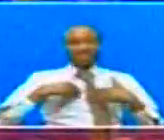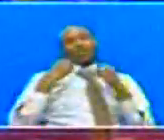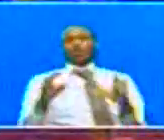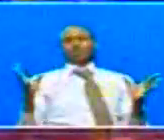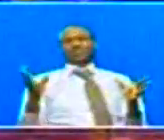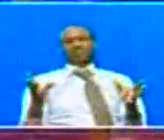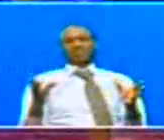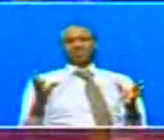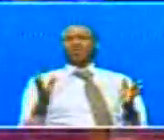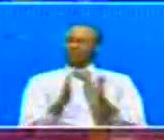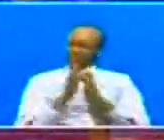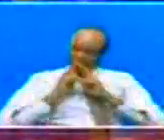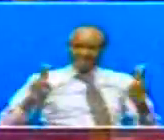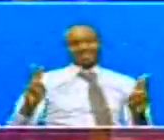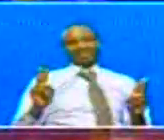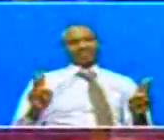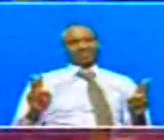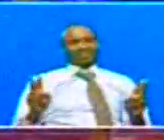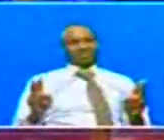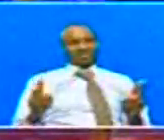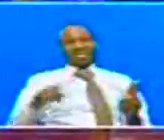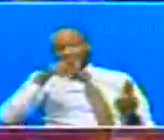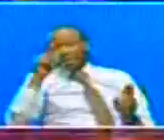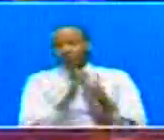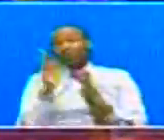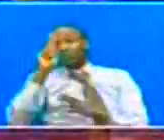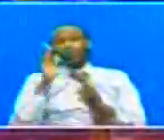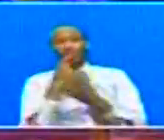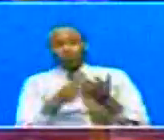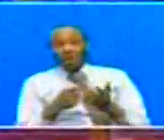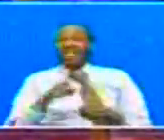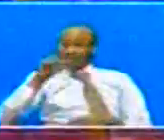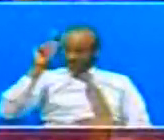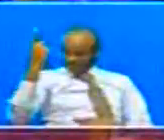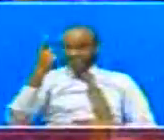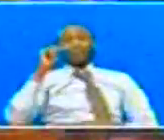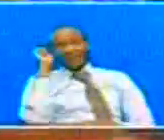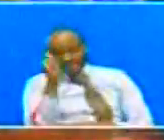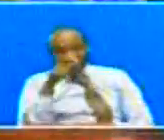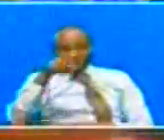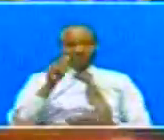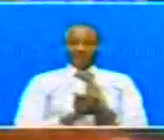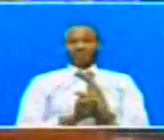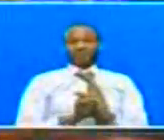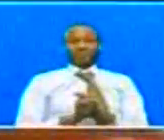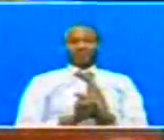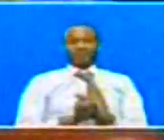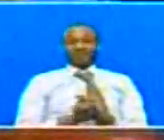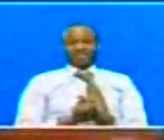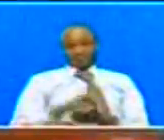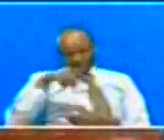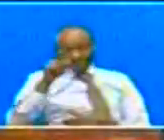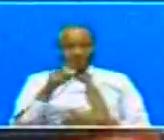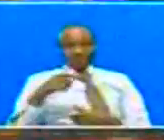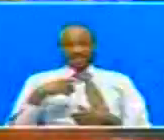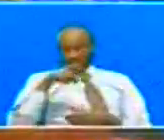was smooth. And what does he have in common with Uhuru Kenyatta? He was the first president to concede defeat and allow